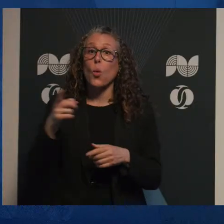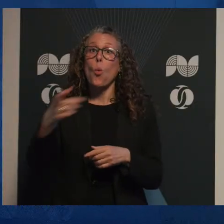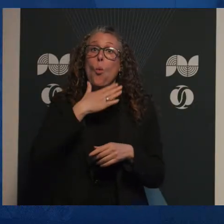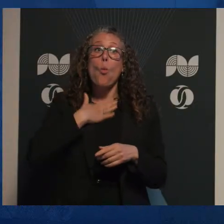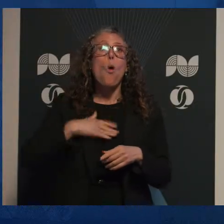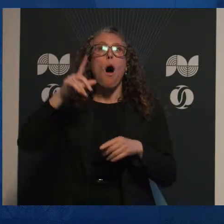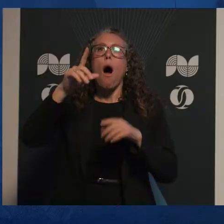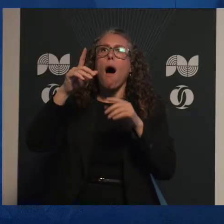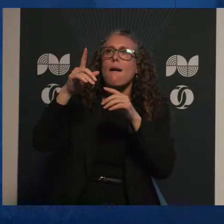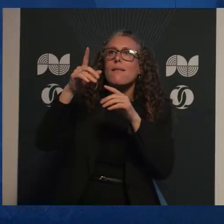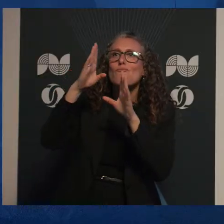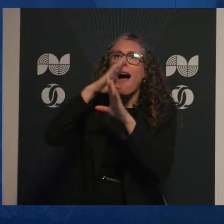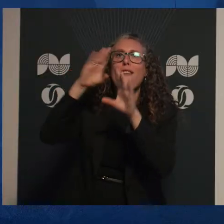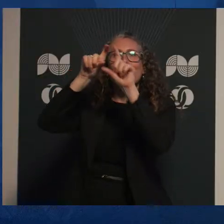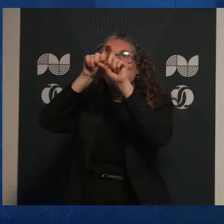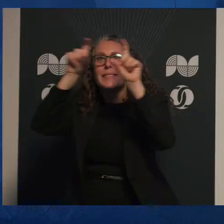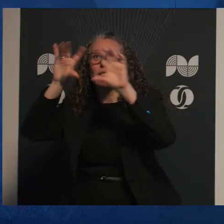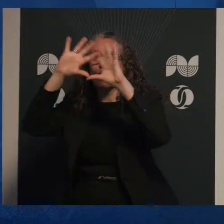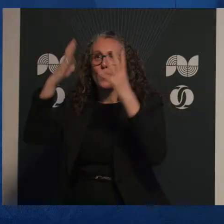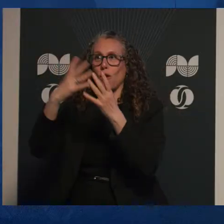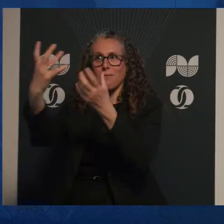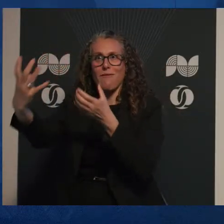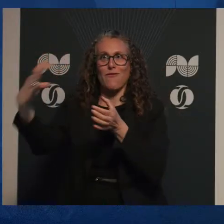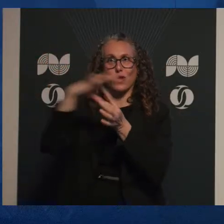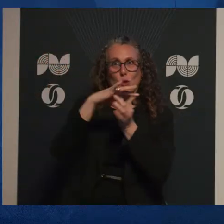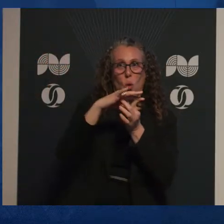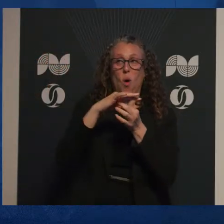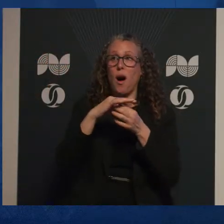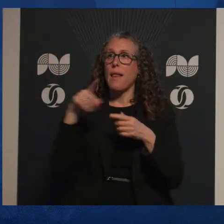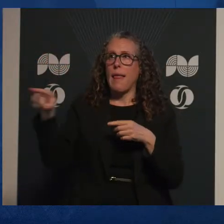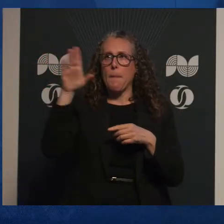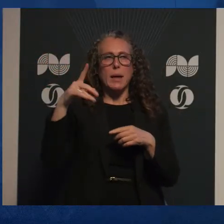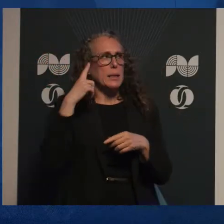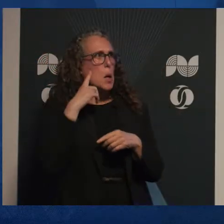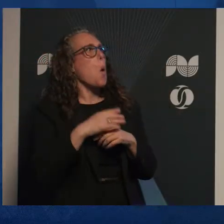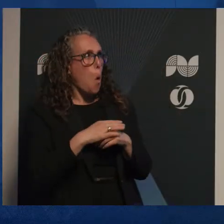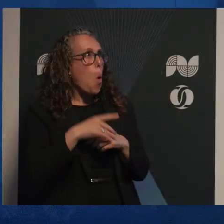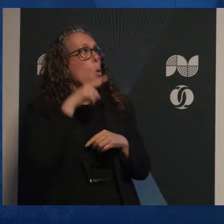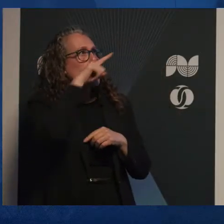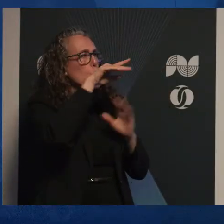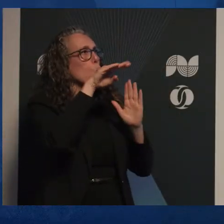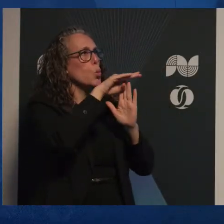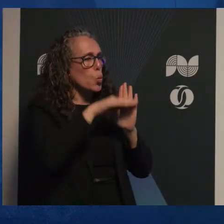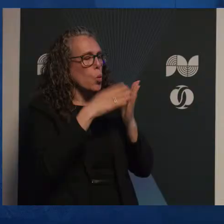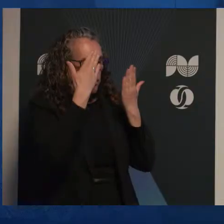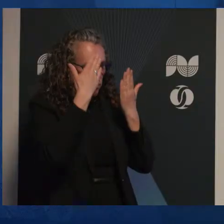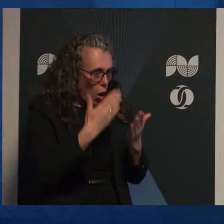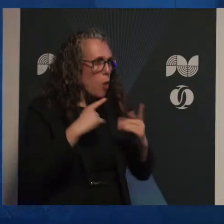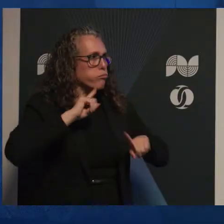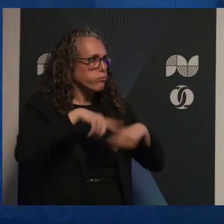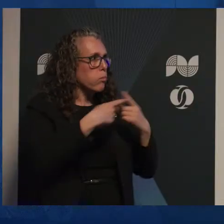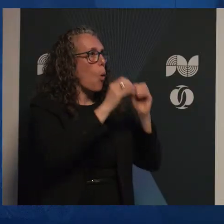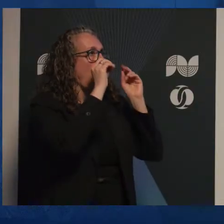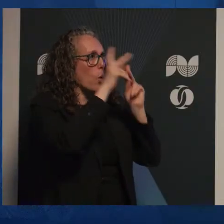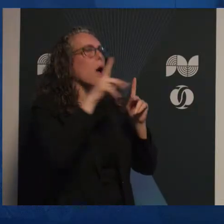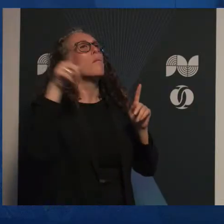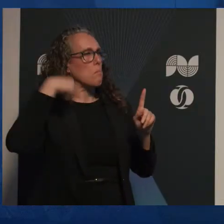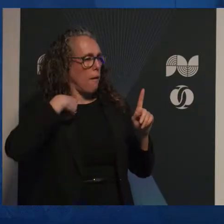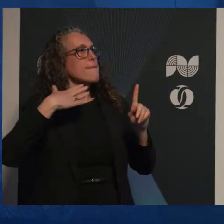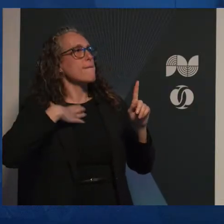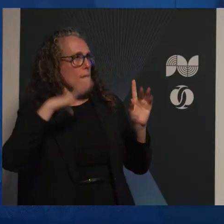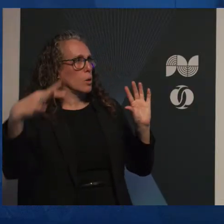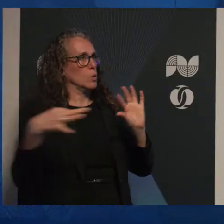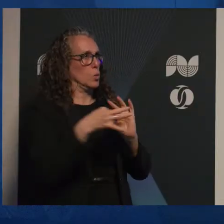sector investment, we also need confidence in the rule of law, the independence of the judiciary. That's a key factor. So I do think that